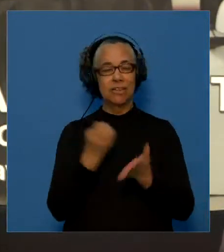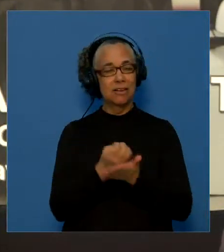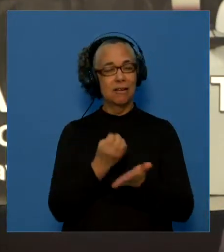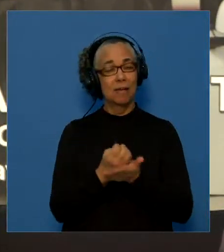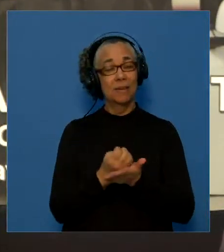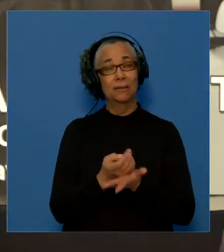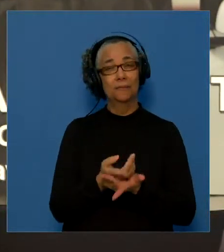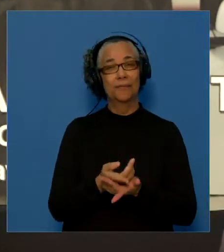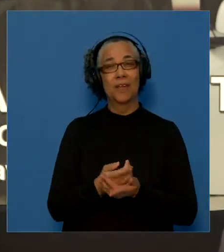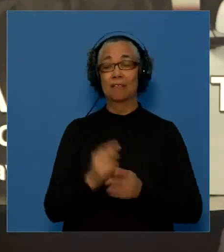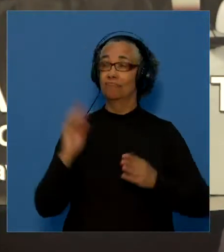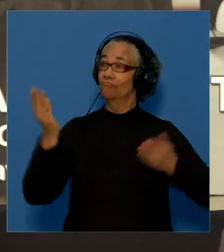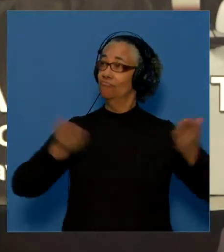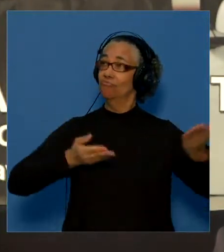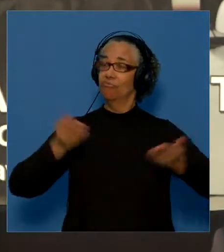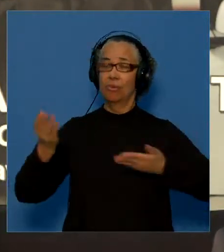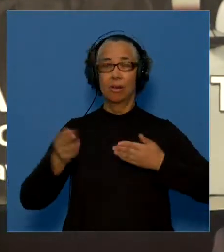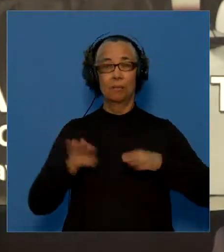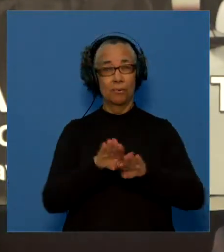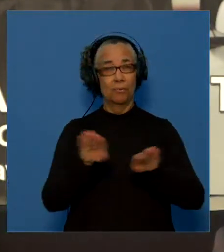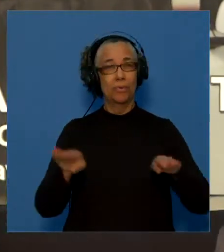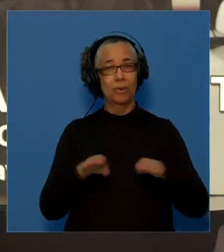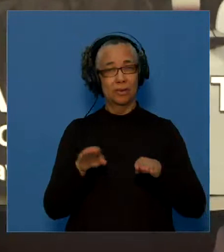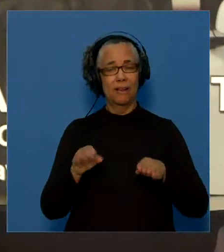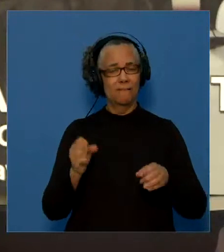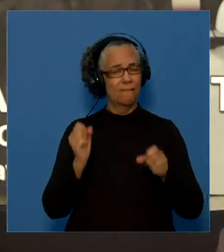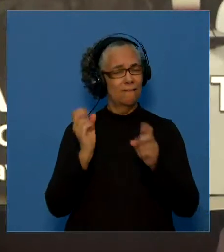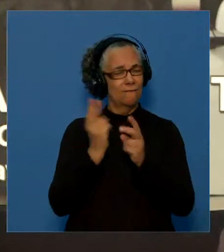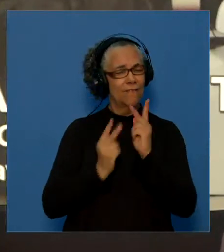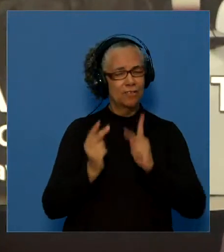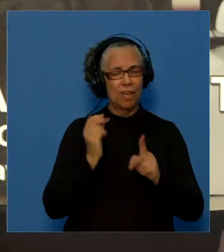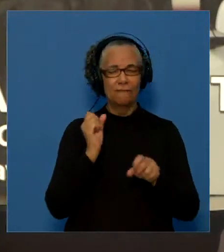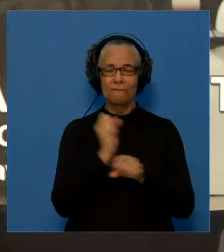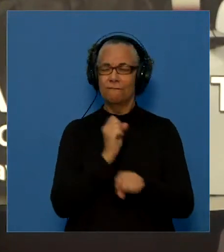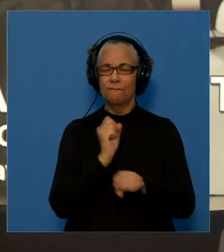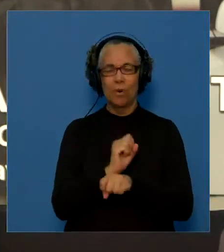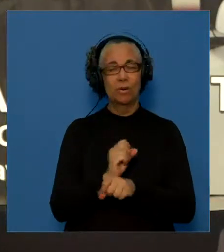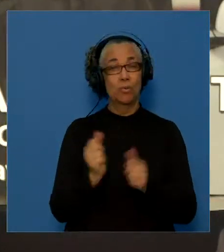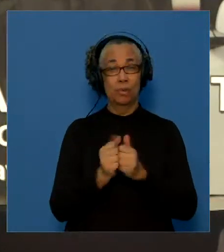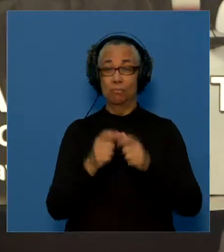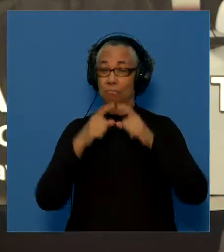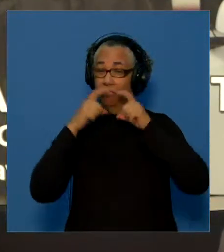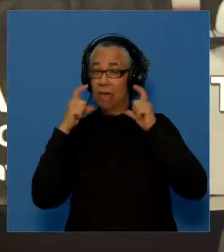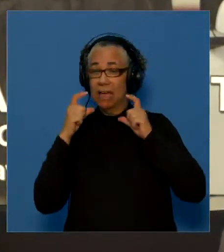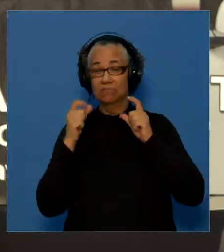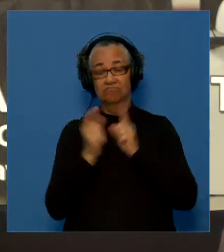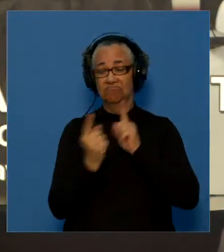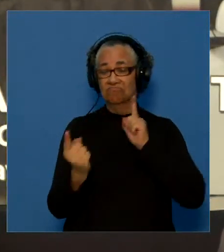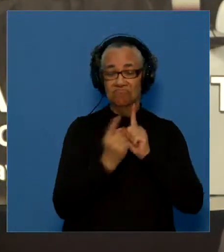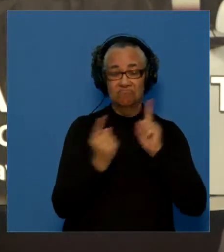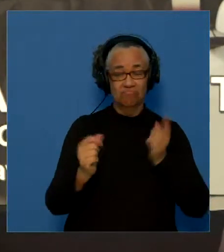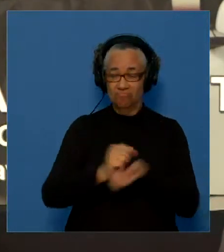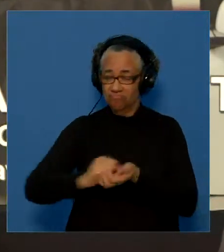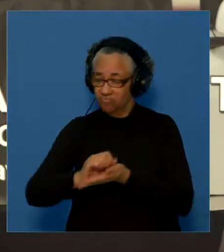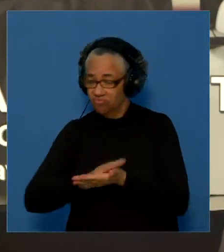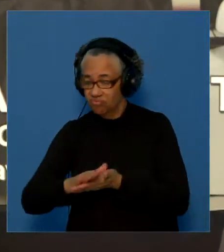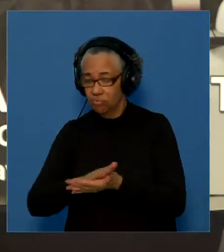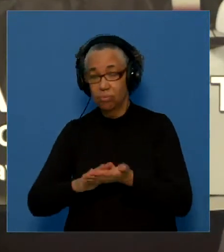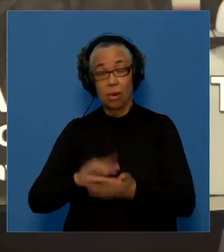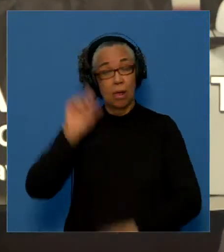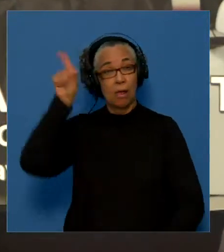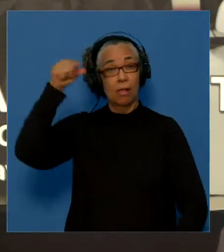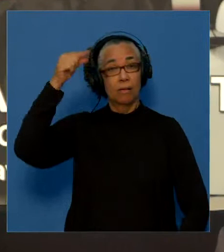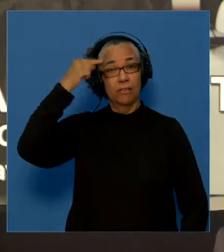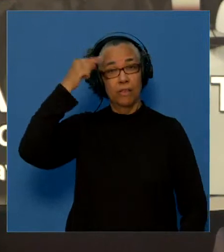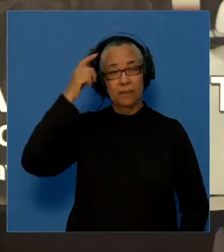Bermudians and visitors have fought the coronavirus by wearing masks, practicing social distancing, and washing hands frequently. The government has